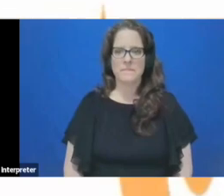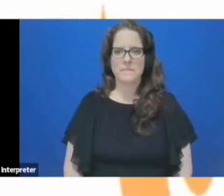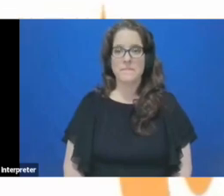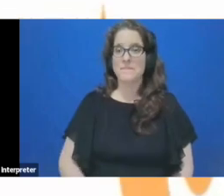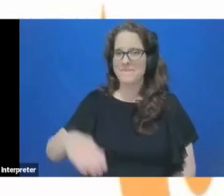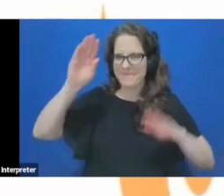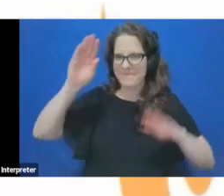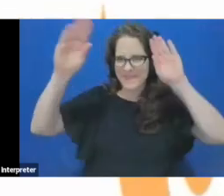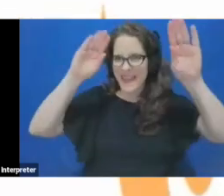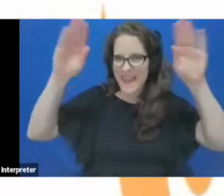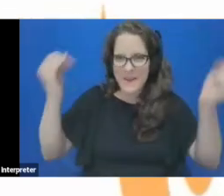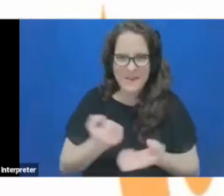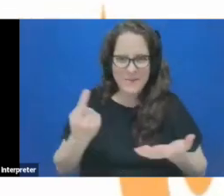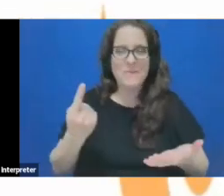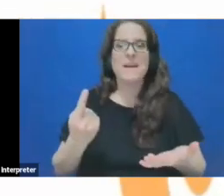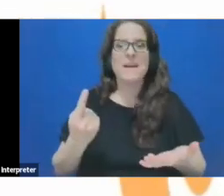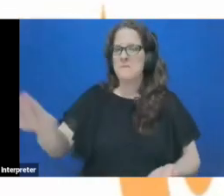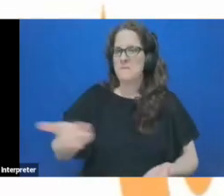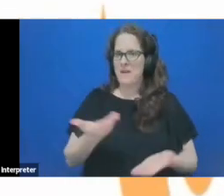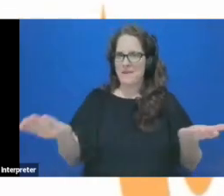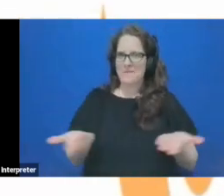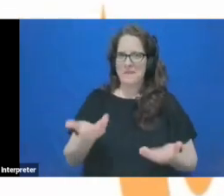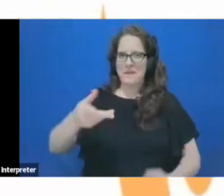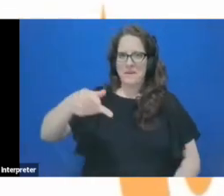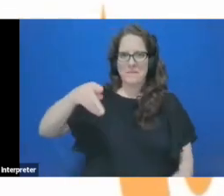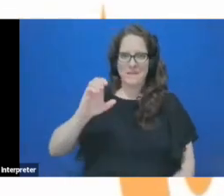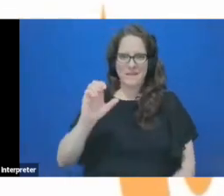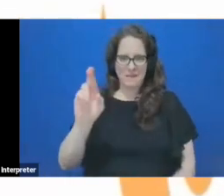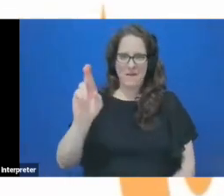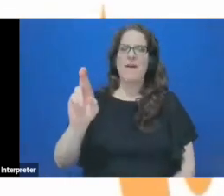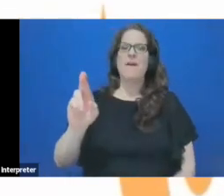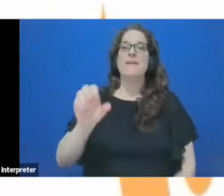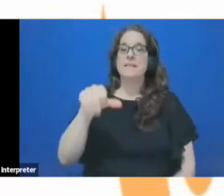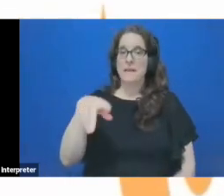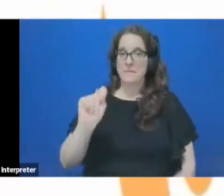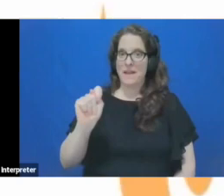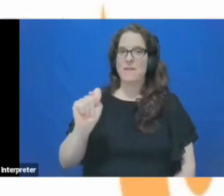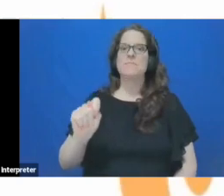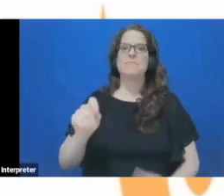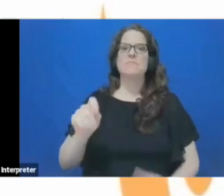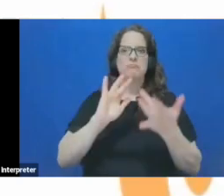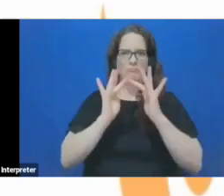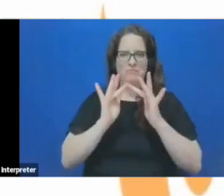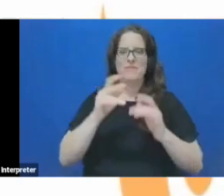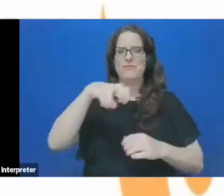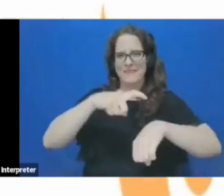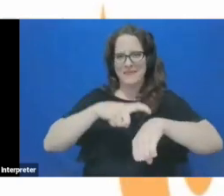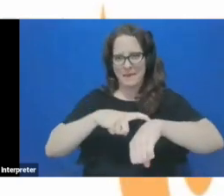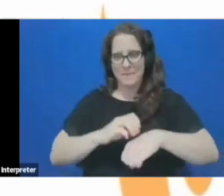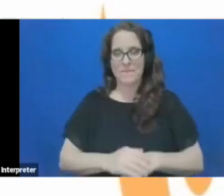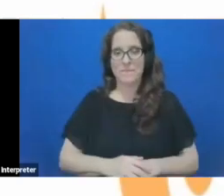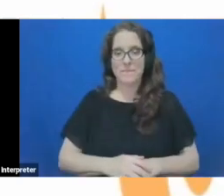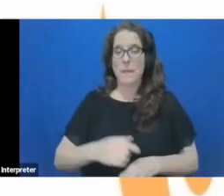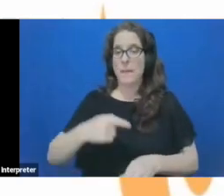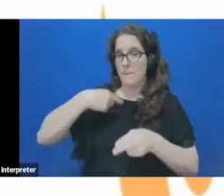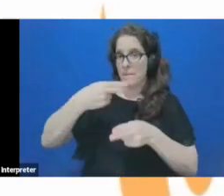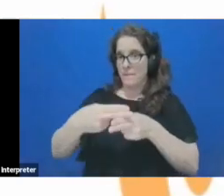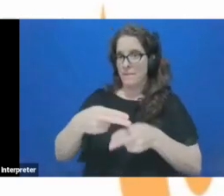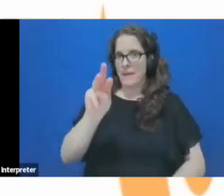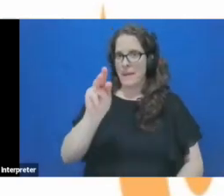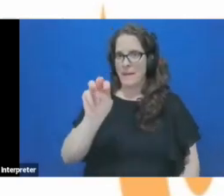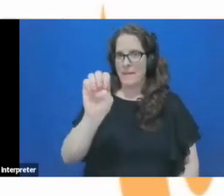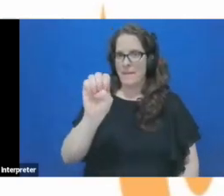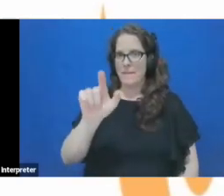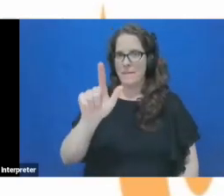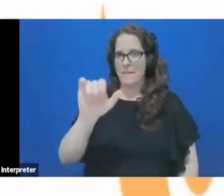Hello, everyone, and welcome to PCR's September Virtual Transition Times. My name is Melissa Wyman, and I